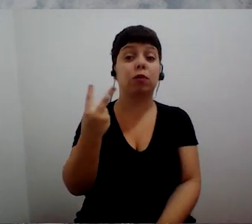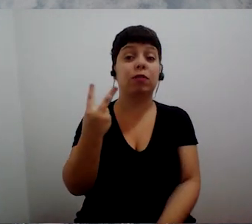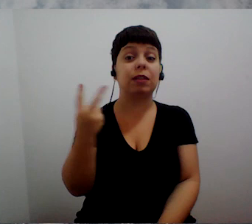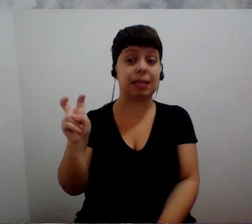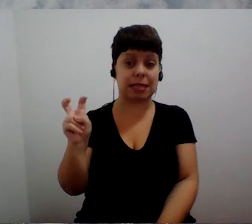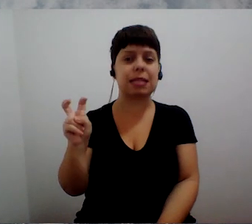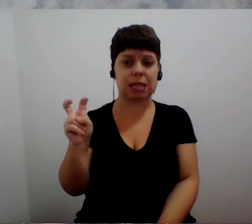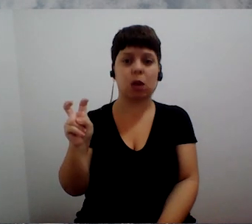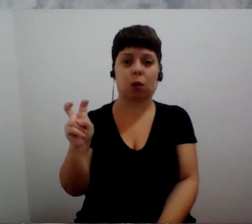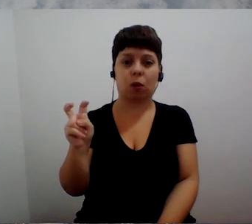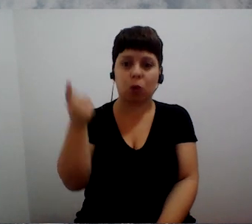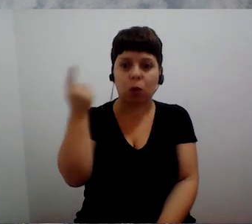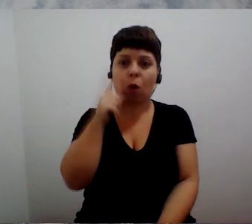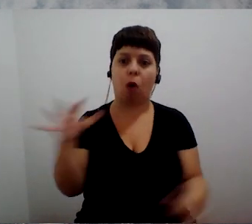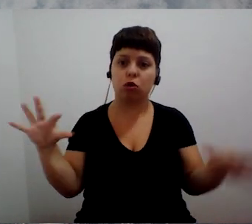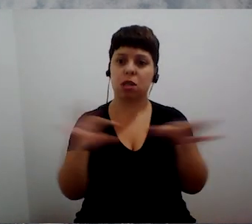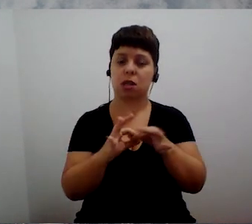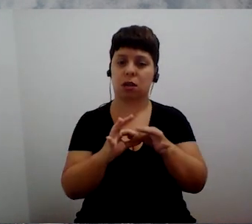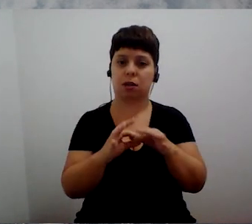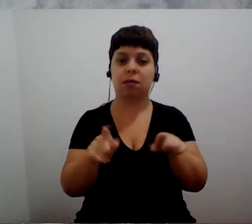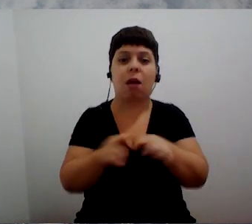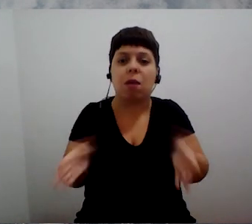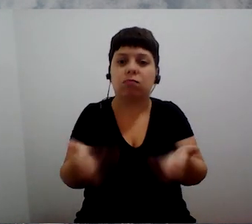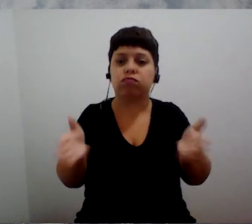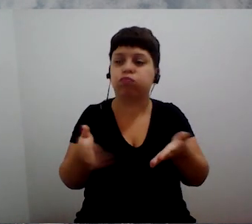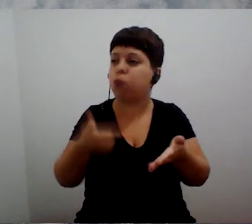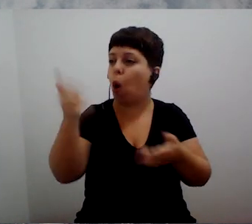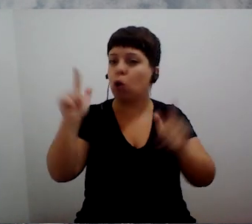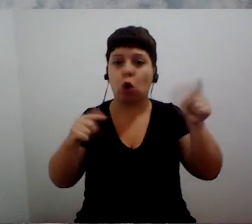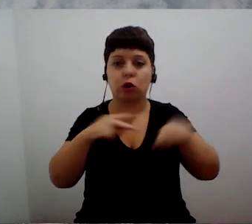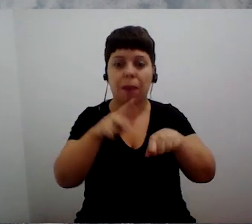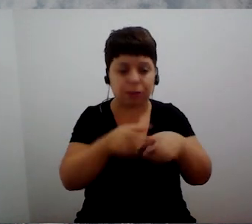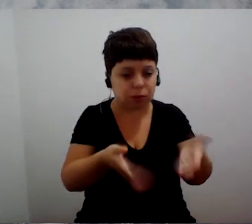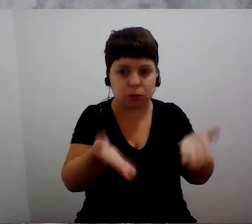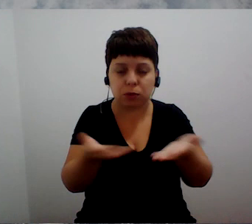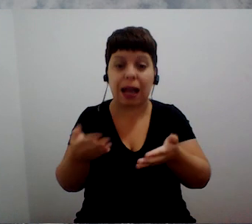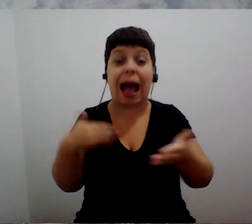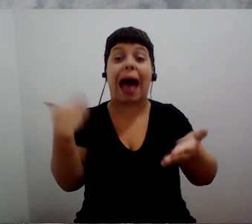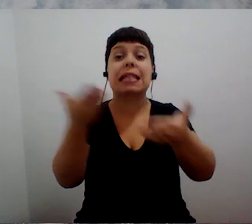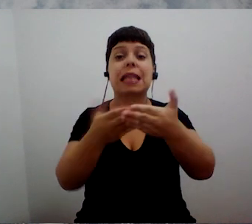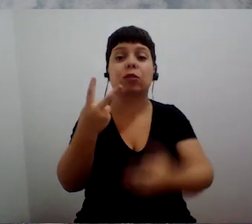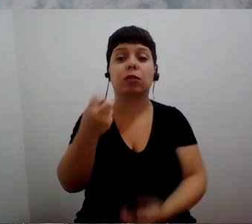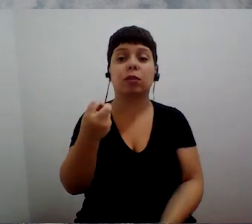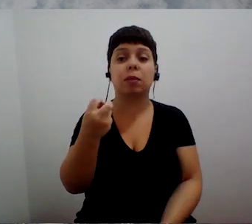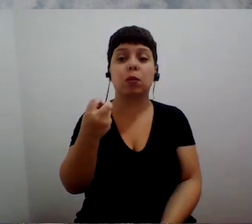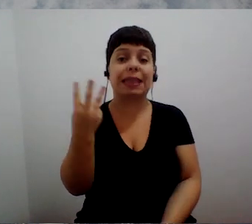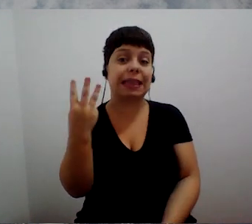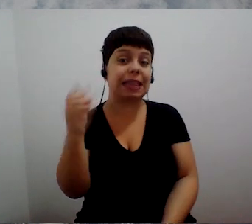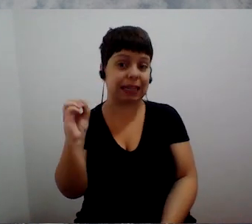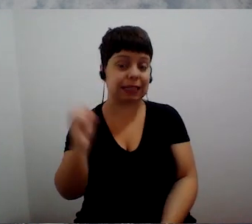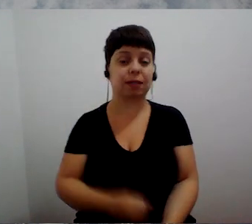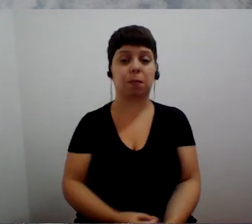and to inspire all other ocean and coastal states to do the same by 2030. I would